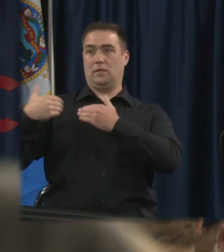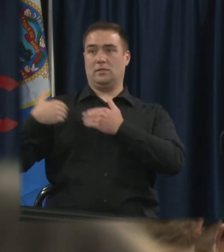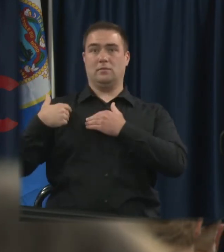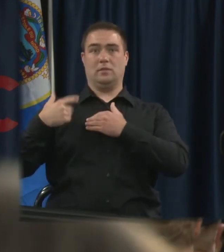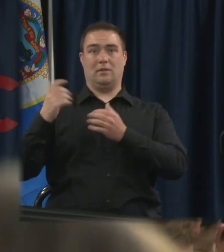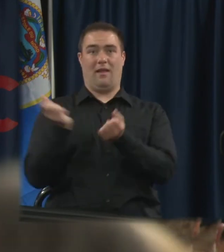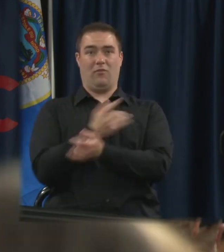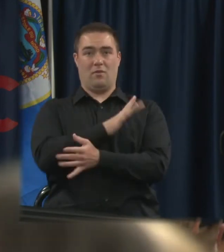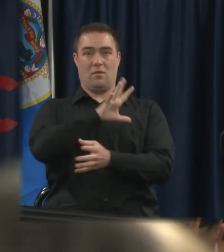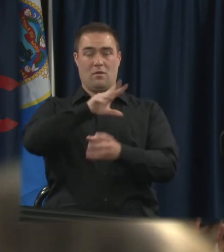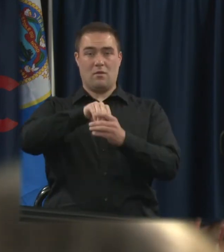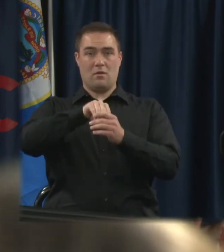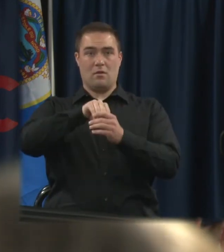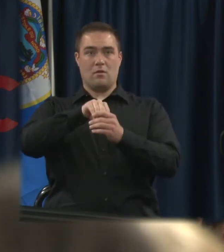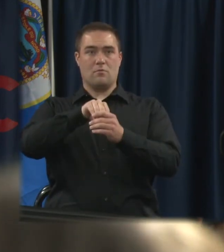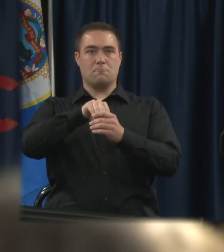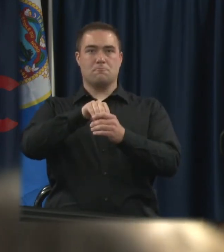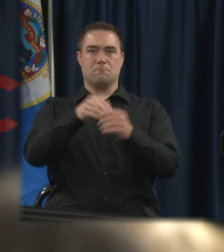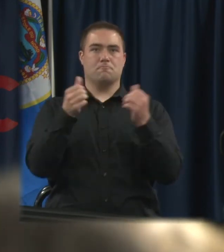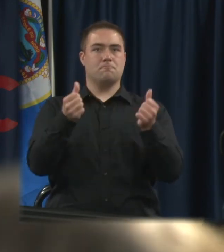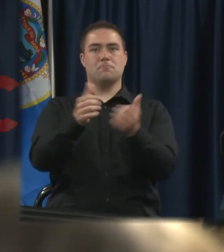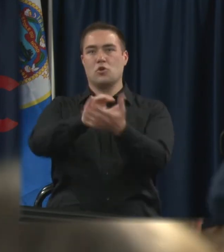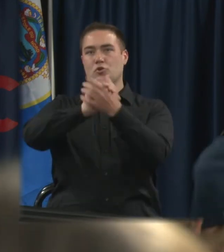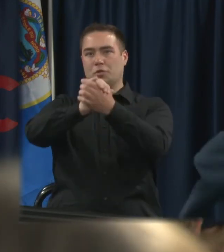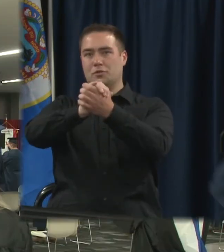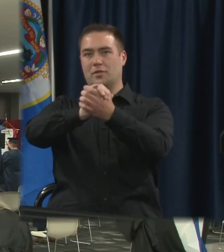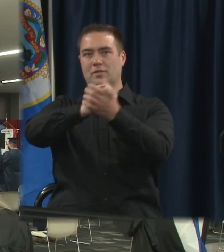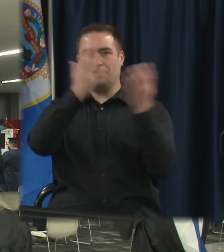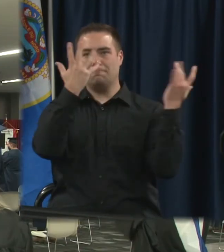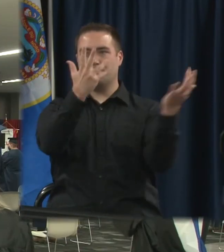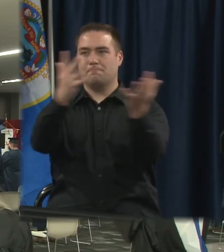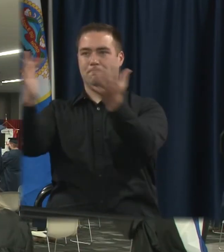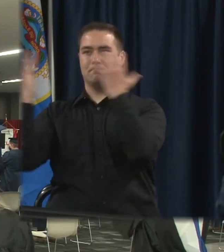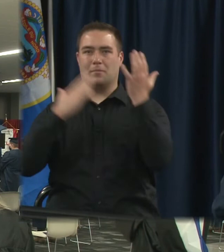appertaining. Congratulations. Let's give them all a round of applause.